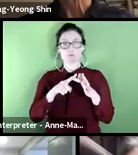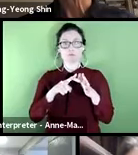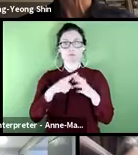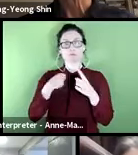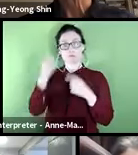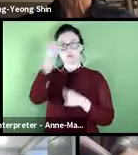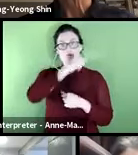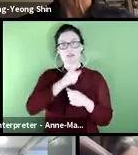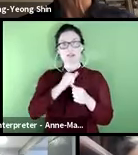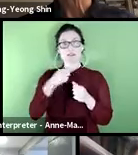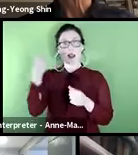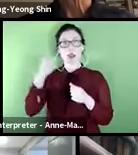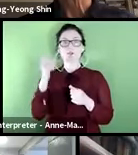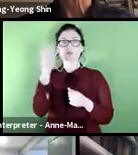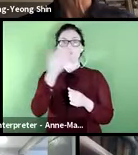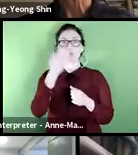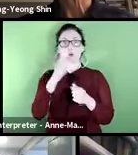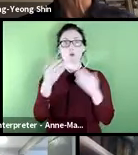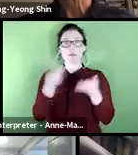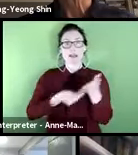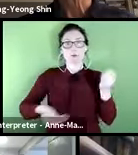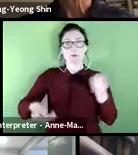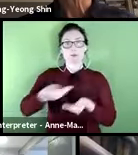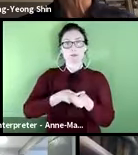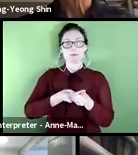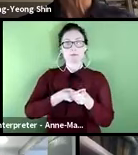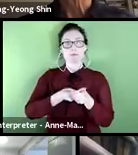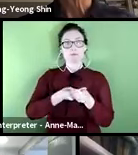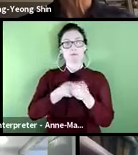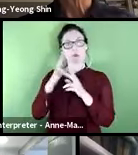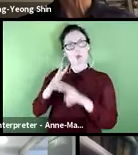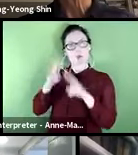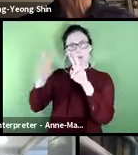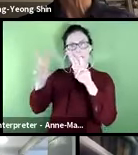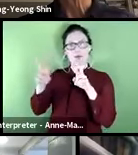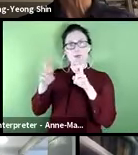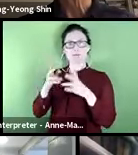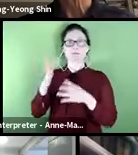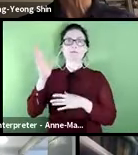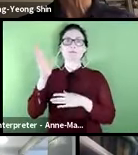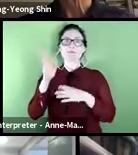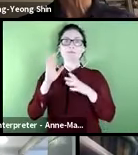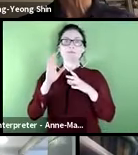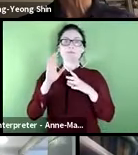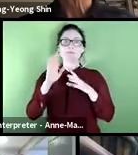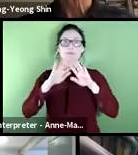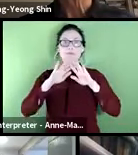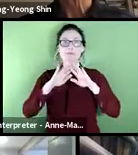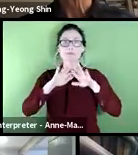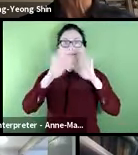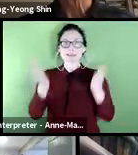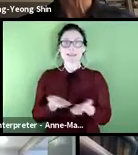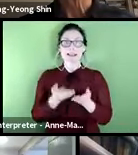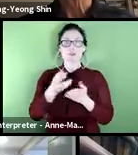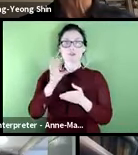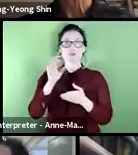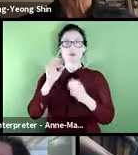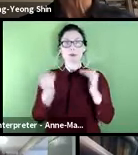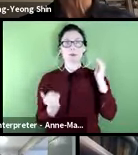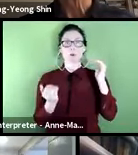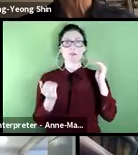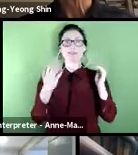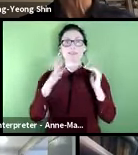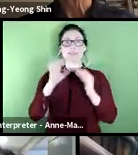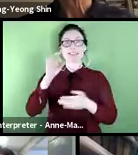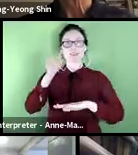Economics. I'm also convening a theme in the International Inequalities Institute around wealth, elites, and